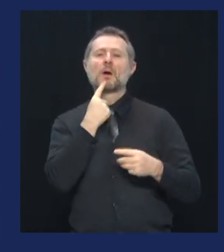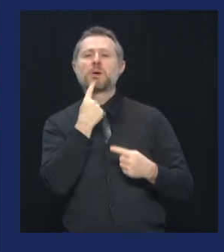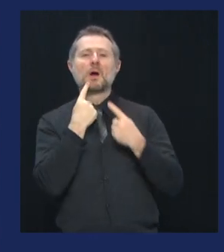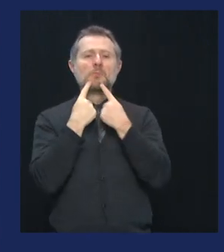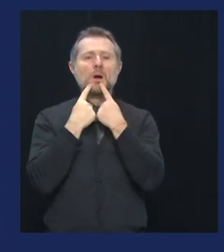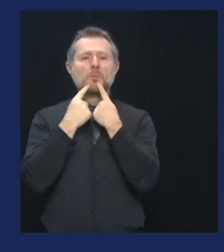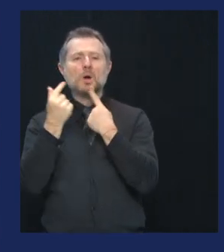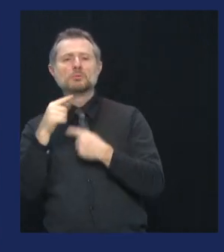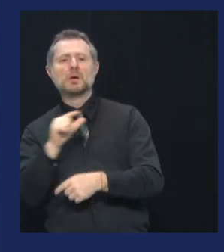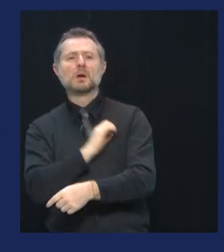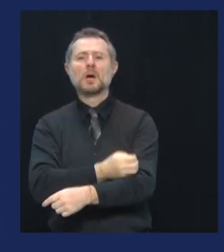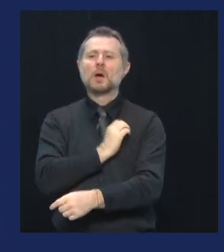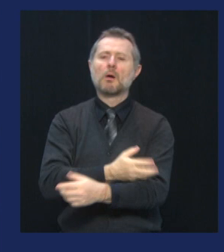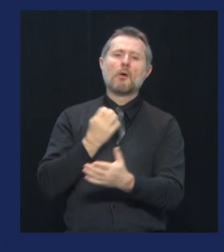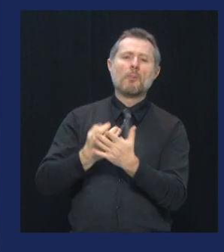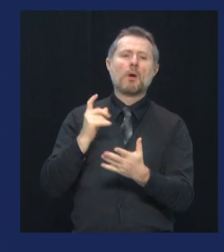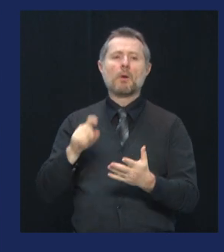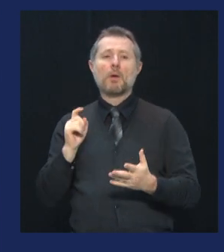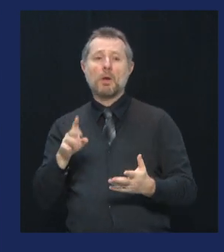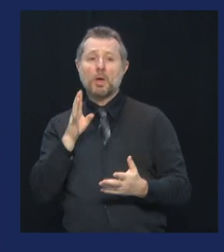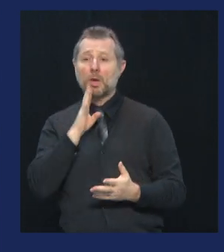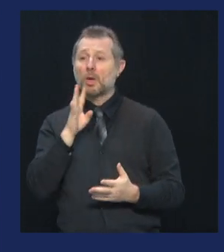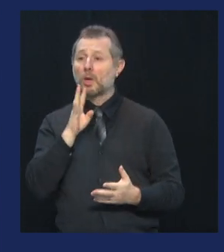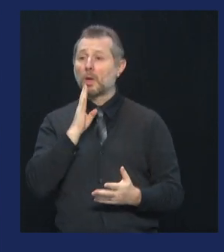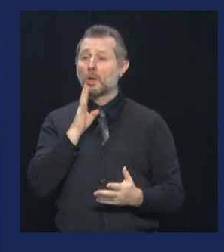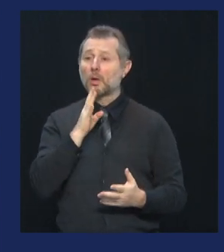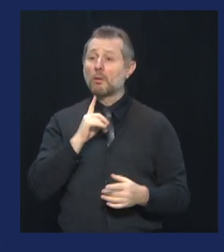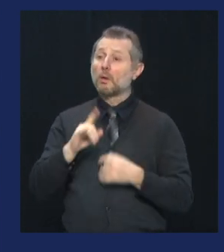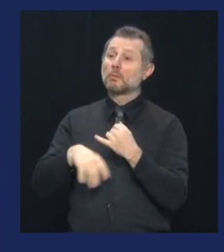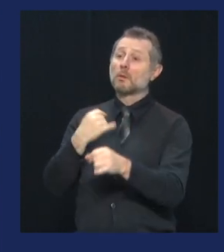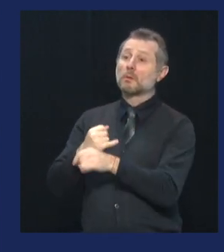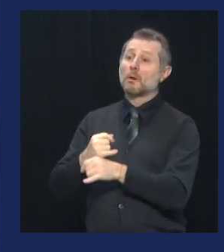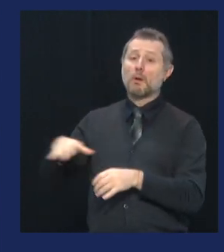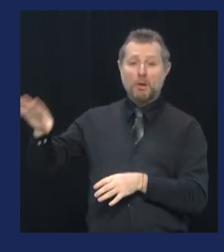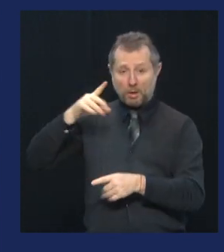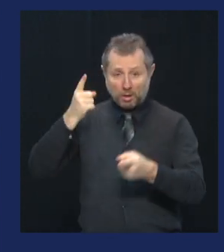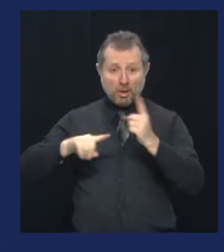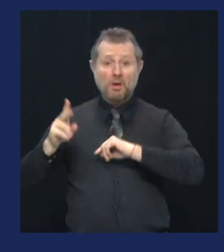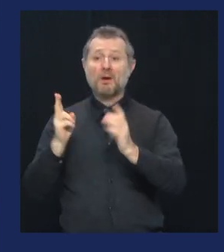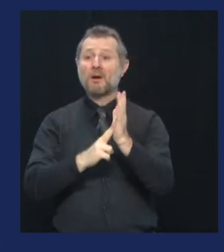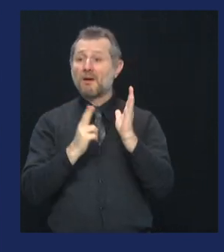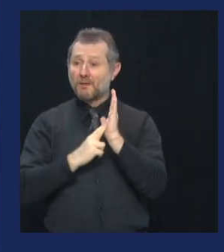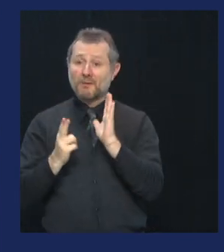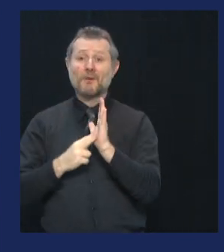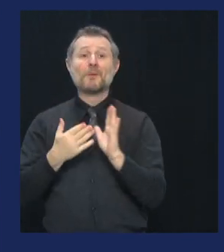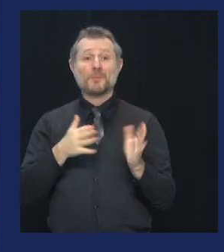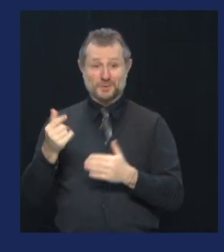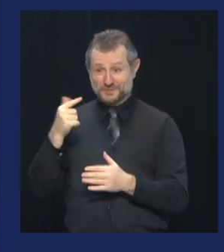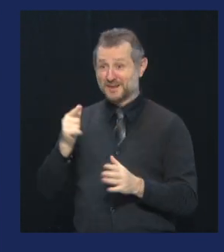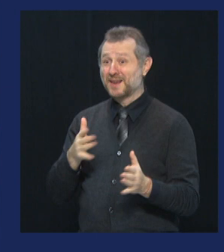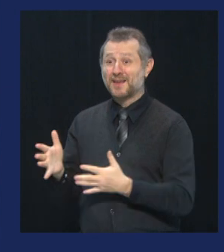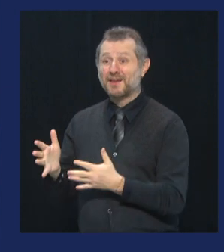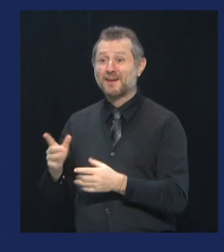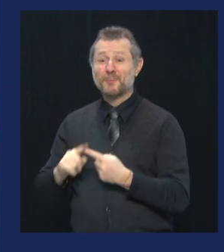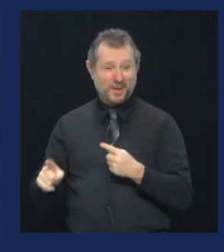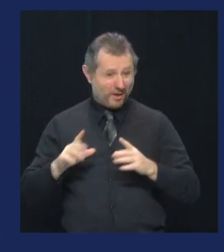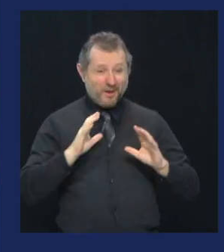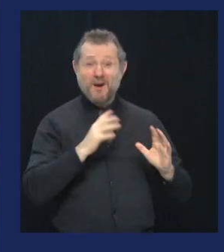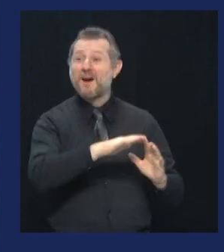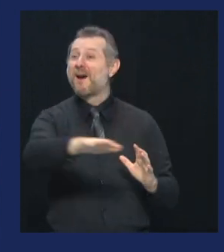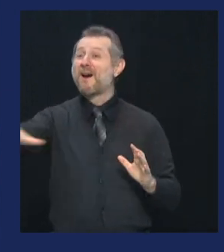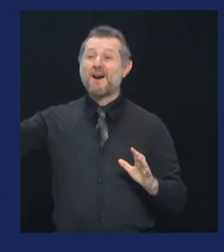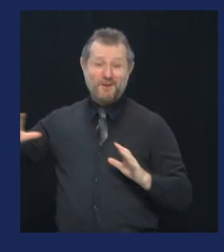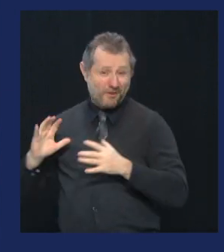accords discussed expectations and aspirations for a green economy. Groups have proposed campaigns and think tanks have issued